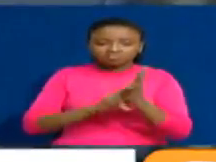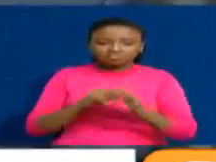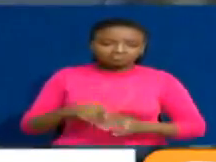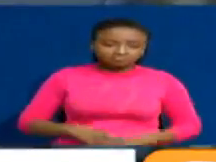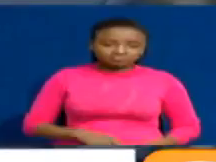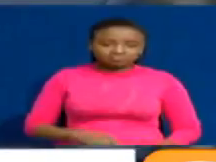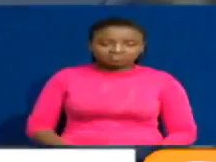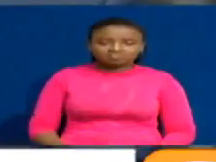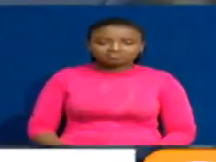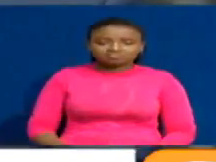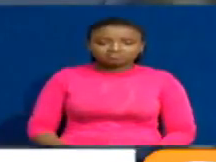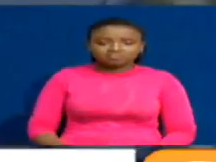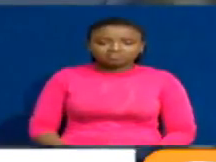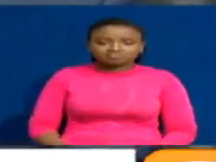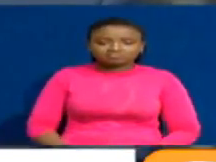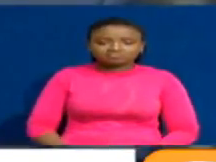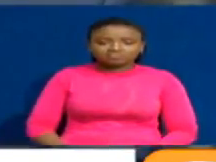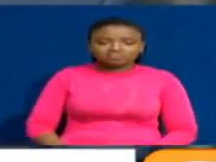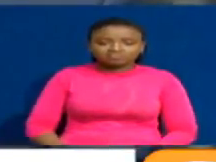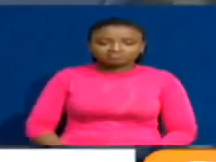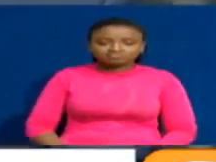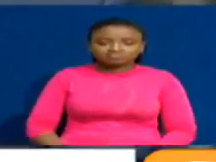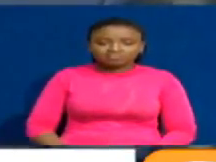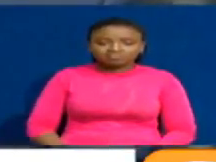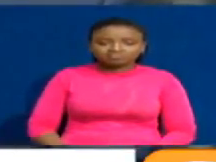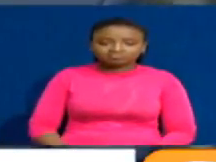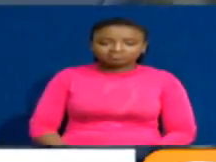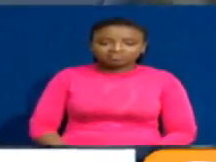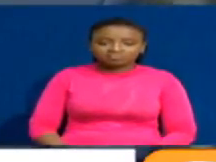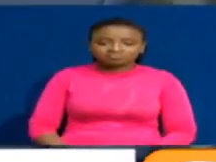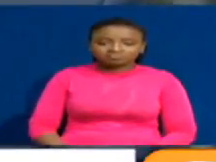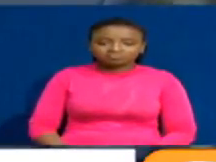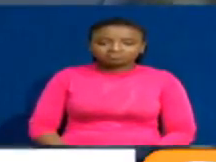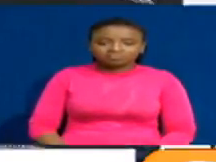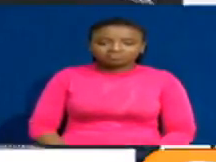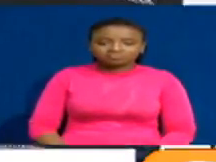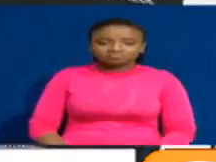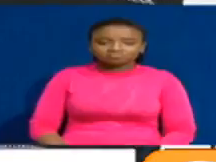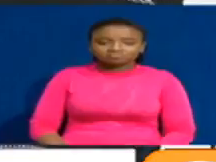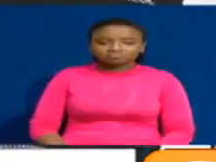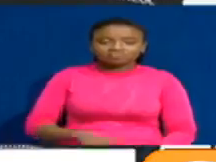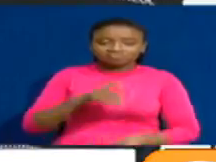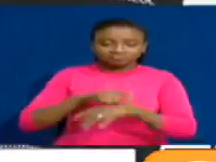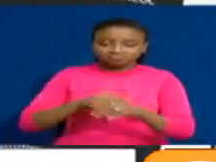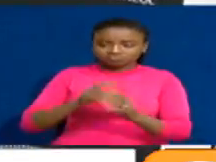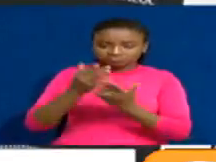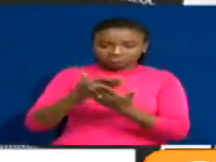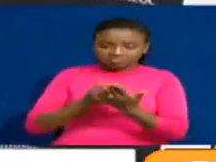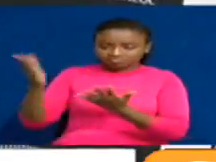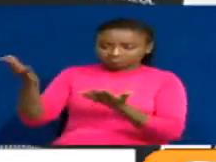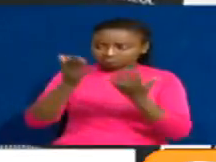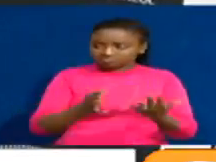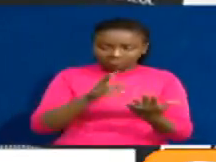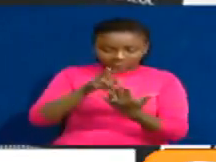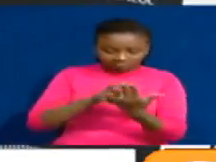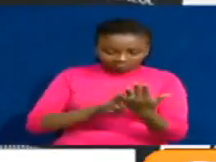linear, and you start reading them from left to right, like you would read a textbook. And that machine has the